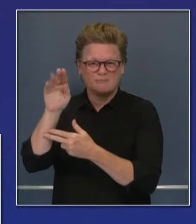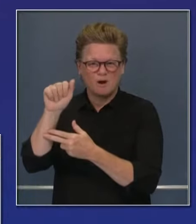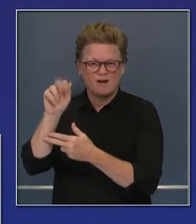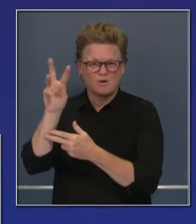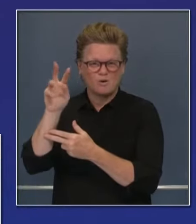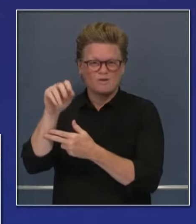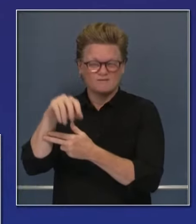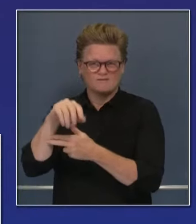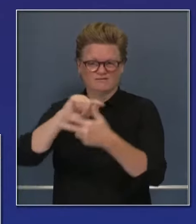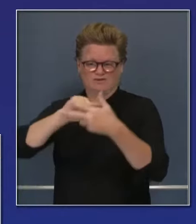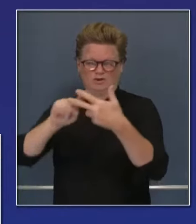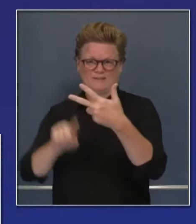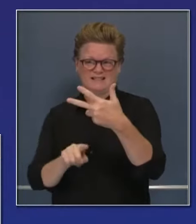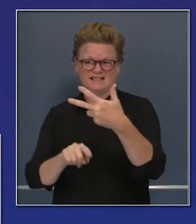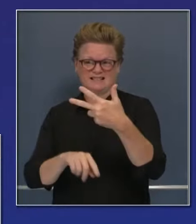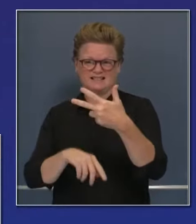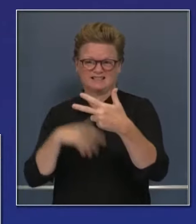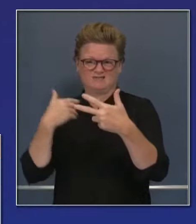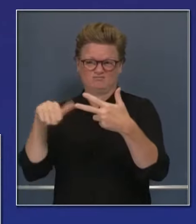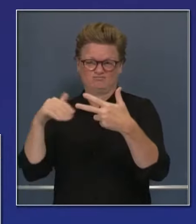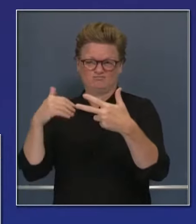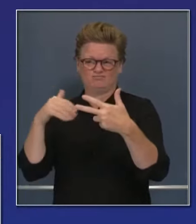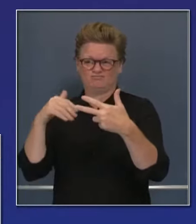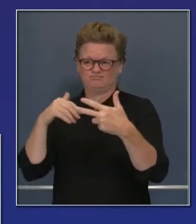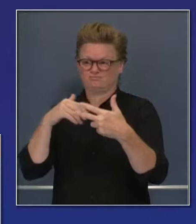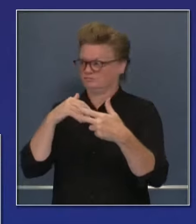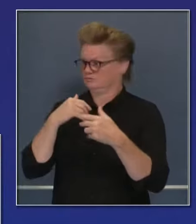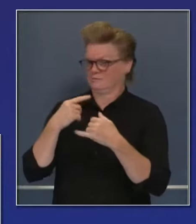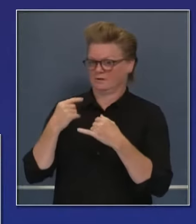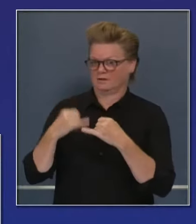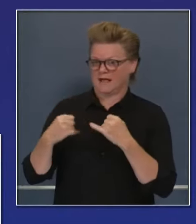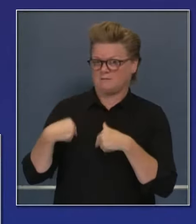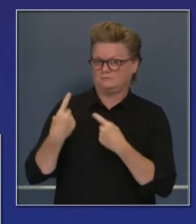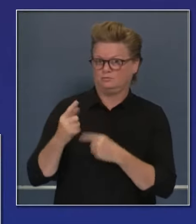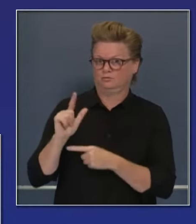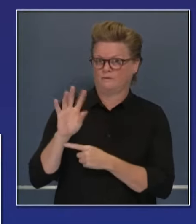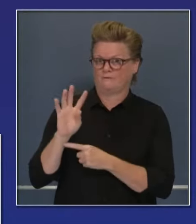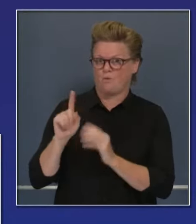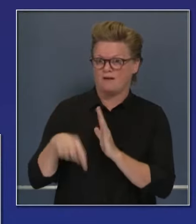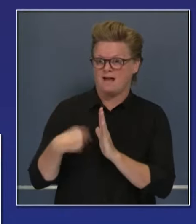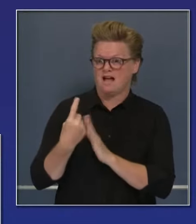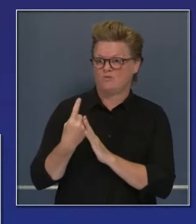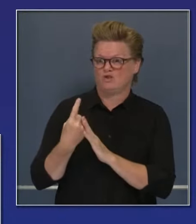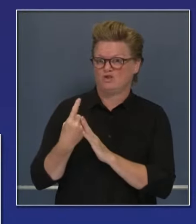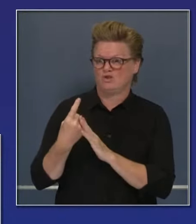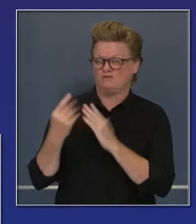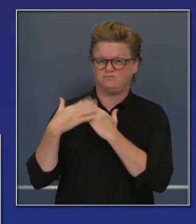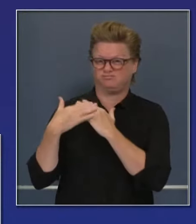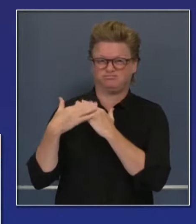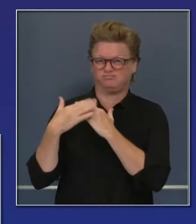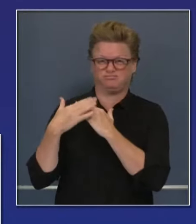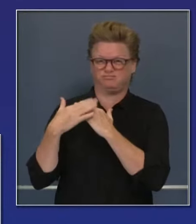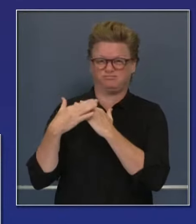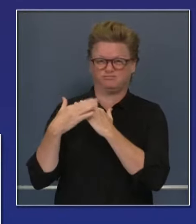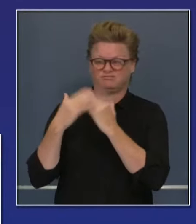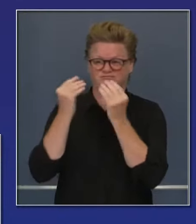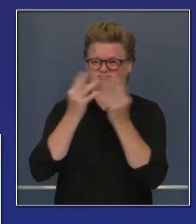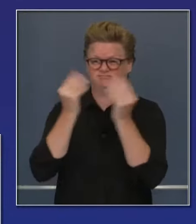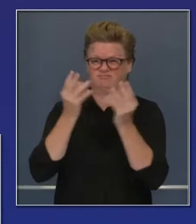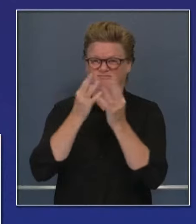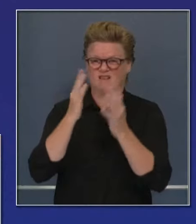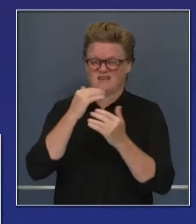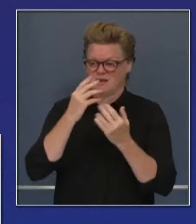wind events all occurring in the last 24 hours. In the next 24 to 48 hours, we'll see wind gusts up to 50